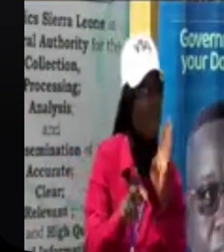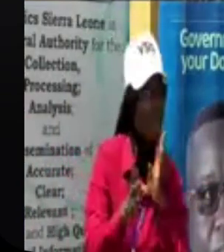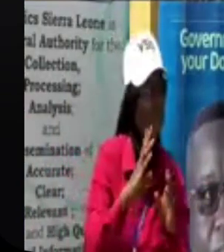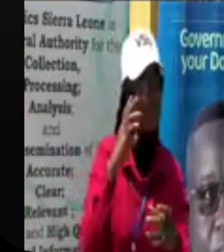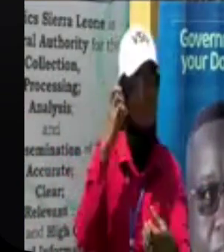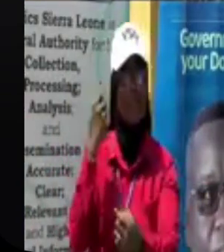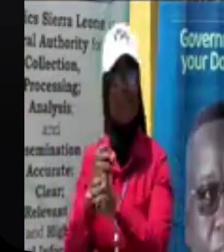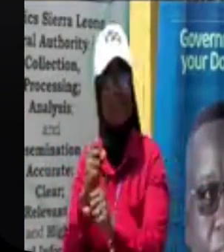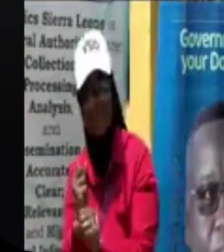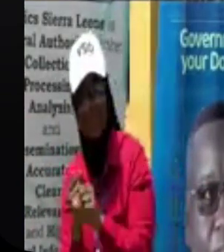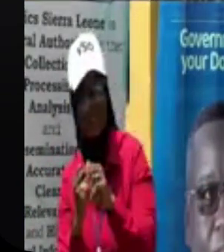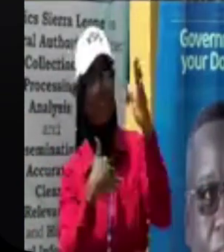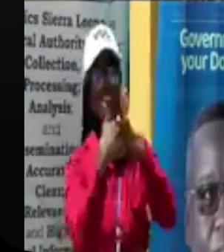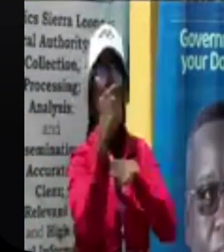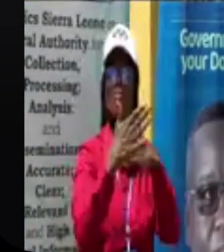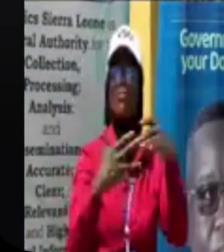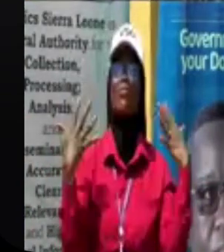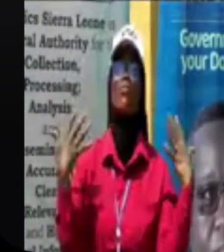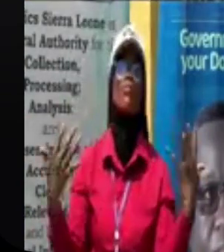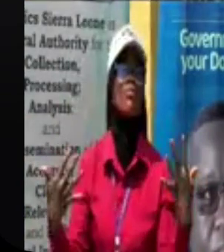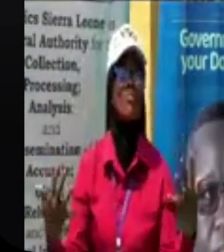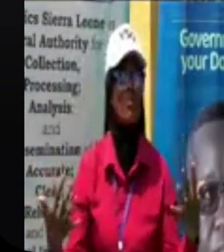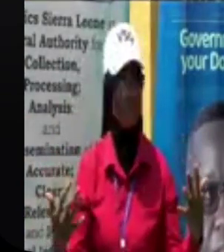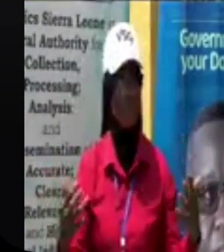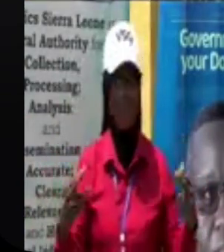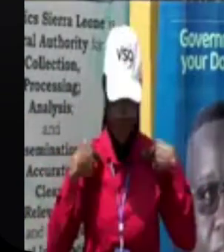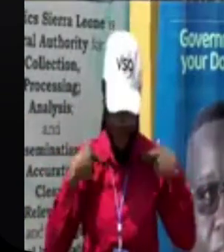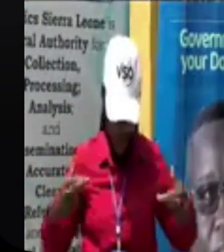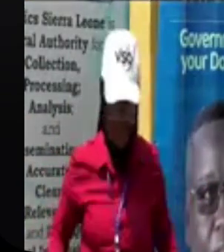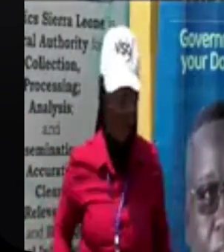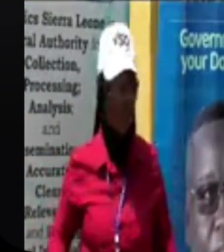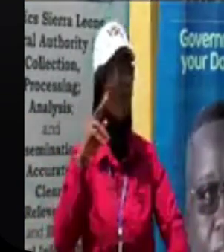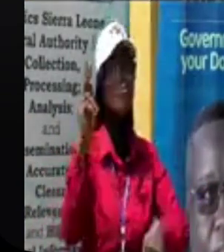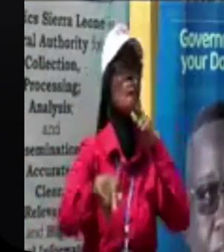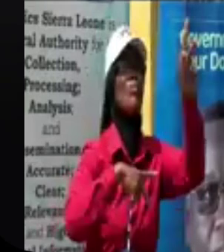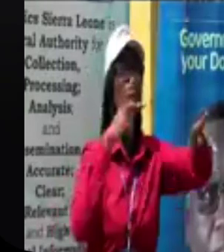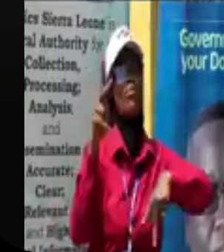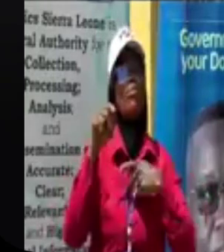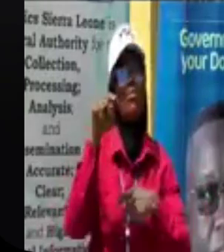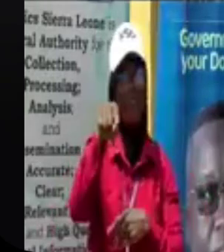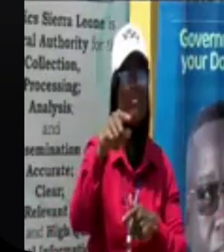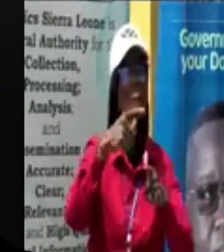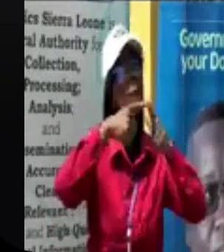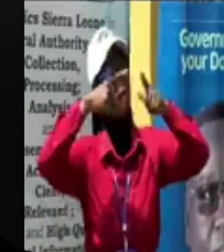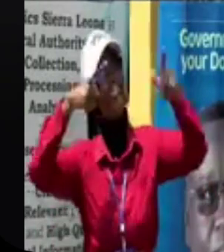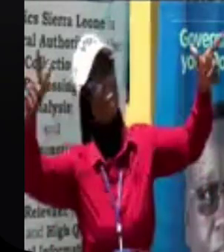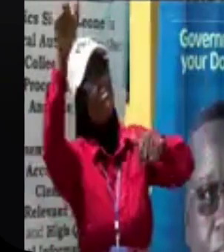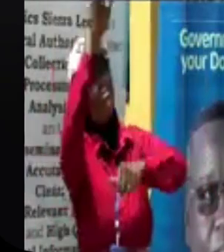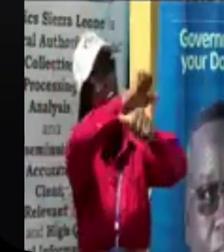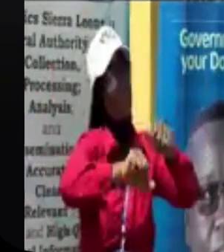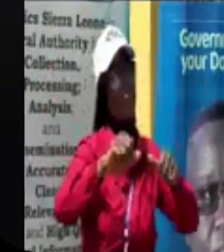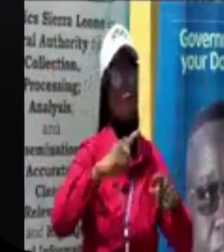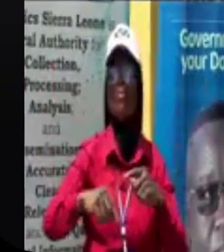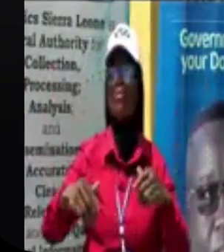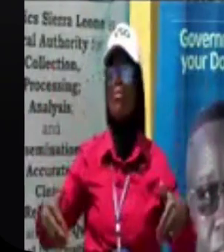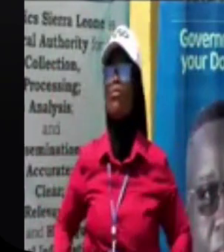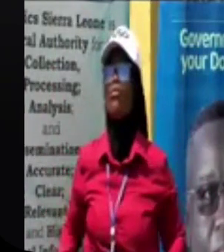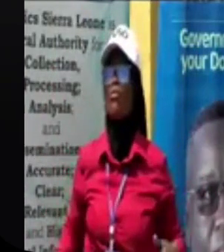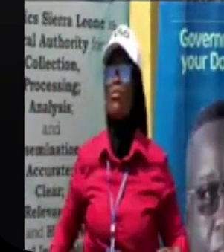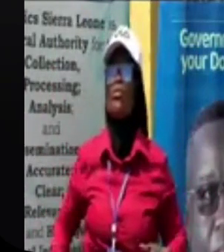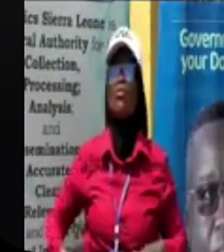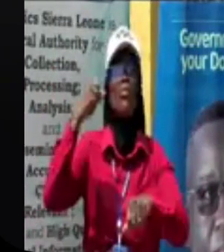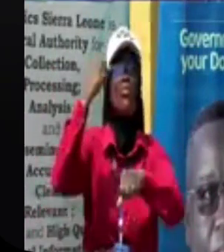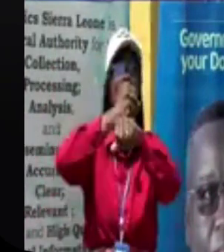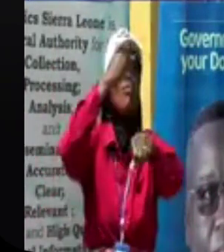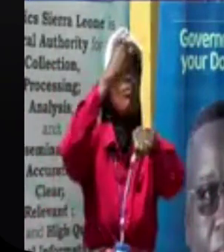make, we build with skills, we get a healthy population. That one, one big other area. The other one are youth employment.